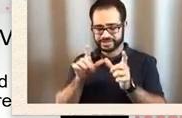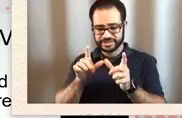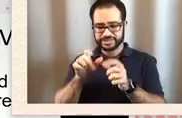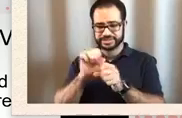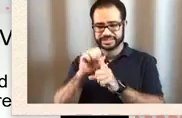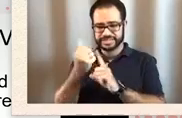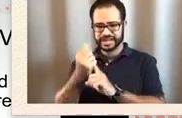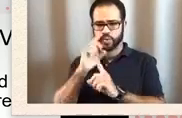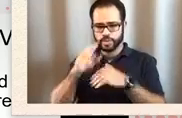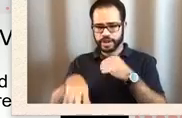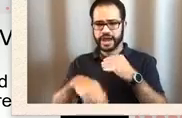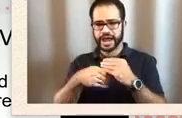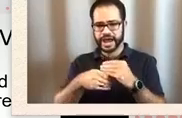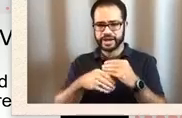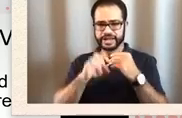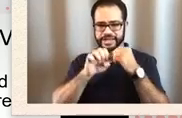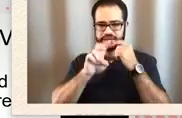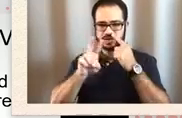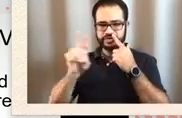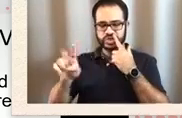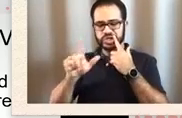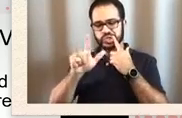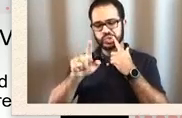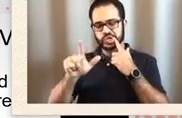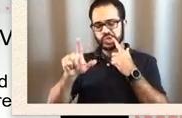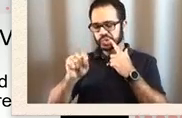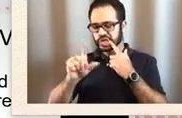in 2021.